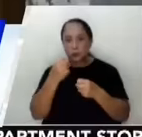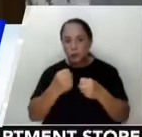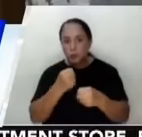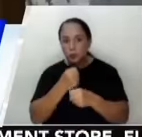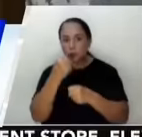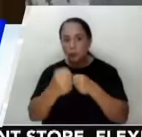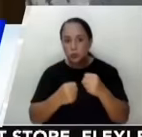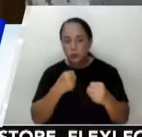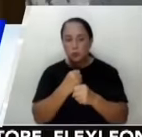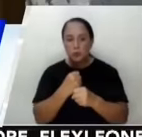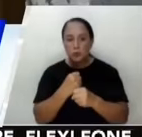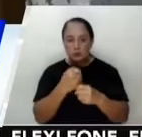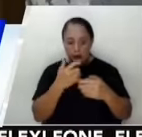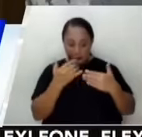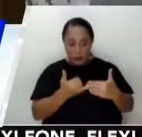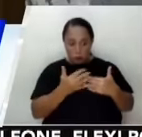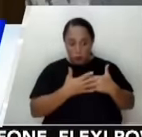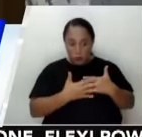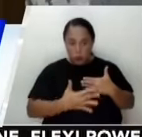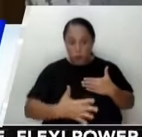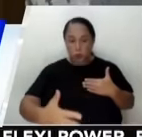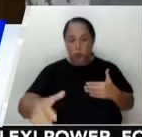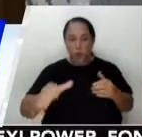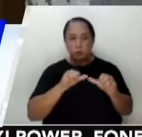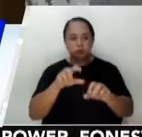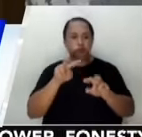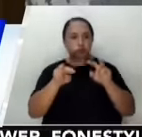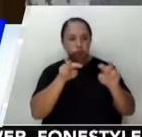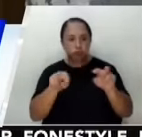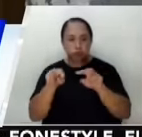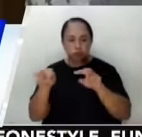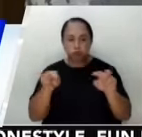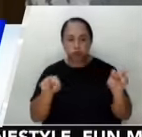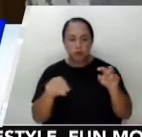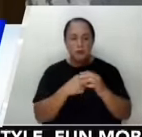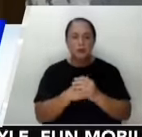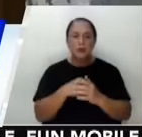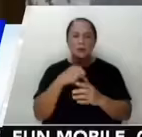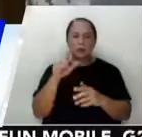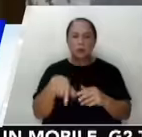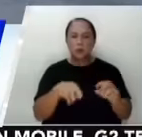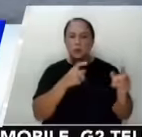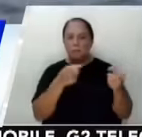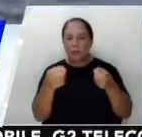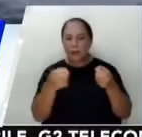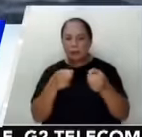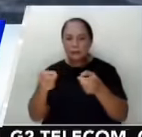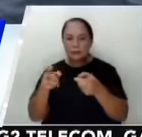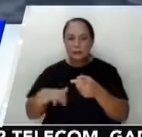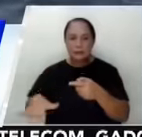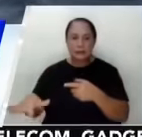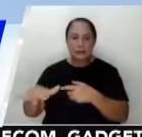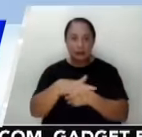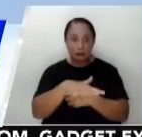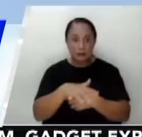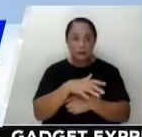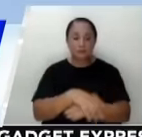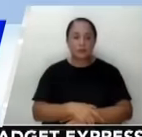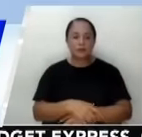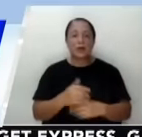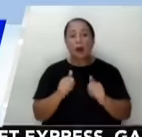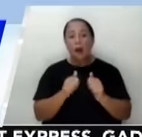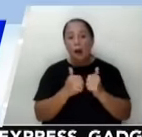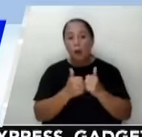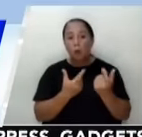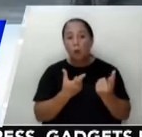from here onwards, there will be a consistent monitoring, but there will be an actions to manage these resources. Our approach includes not just the Armed